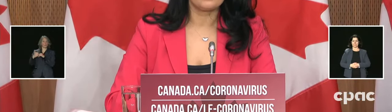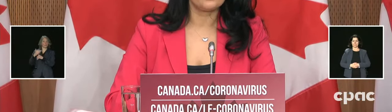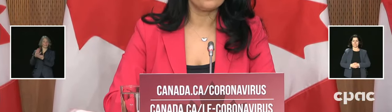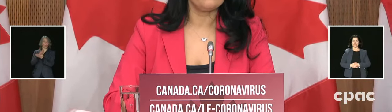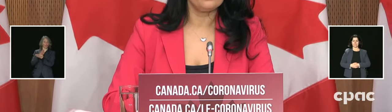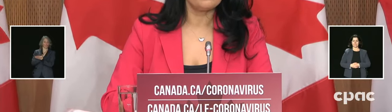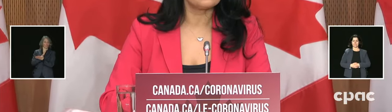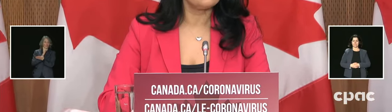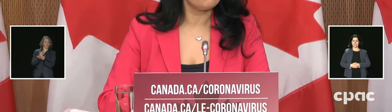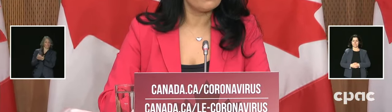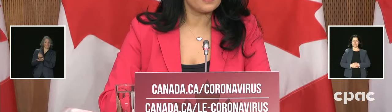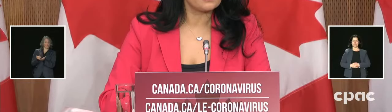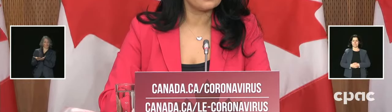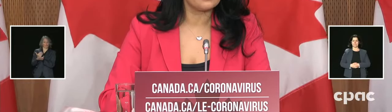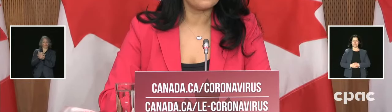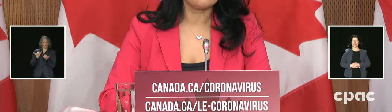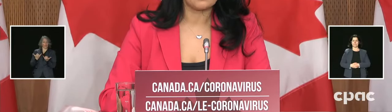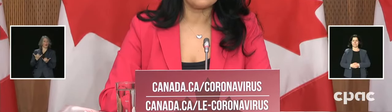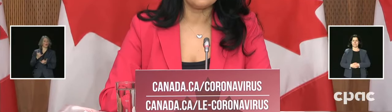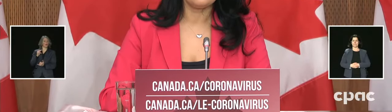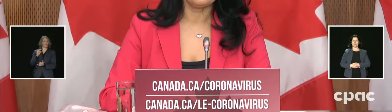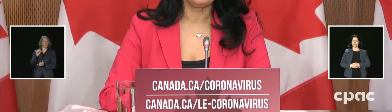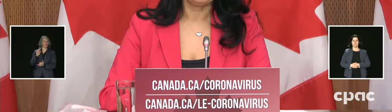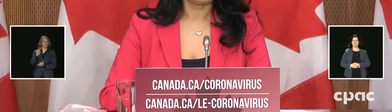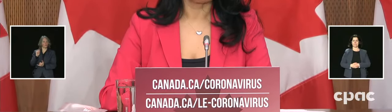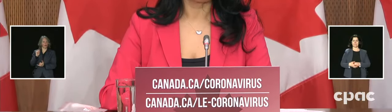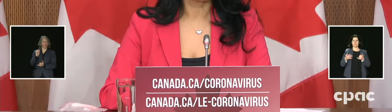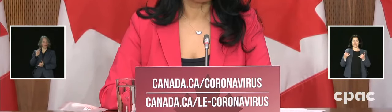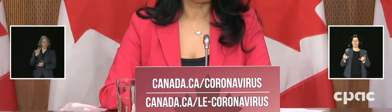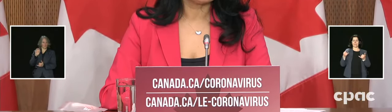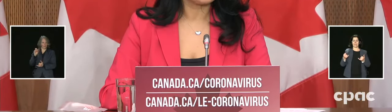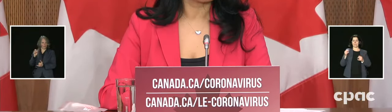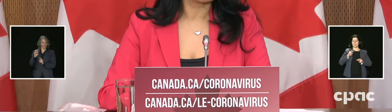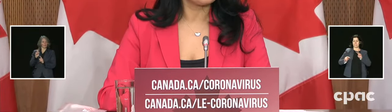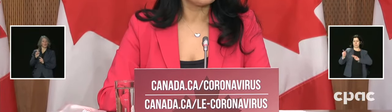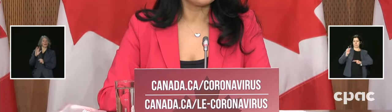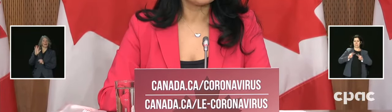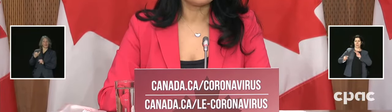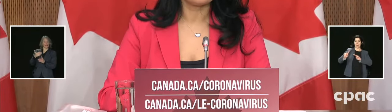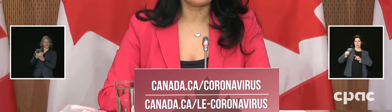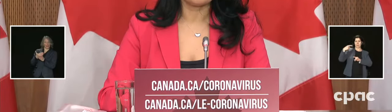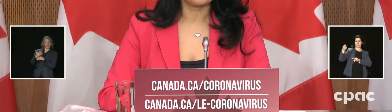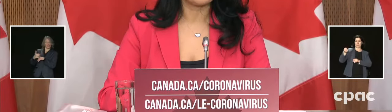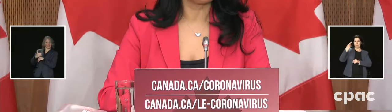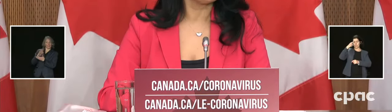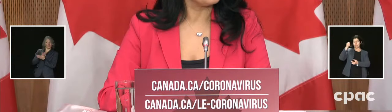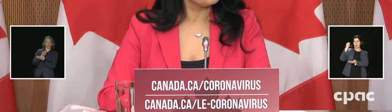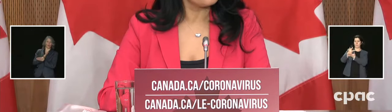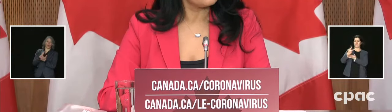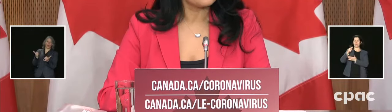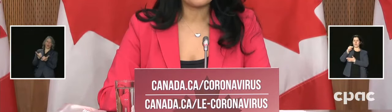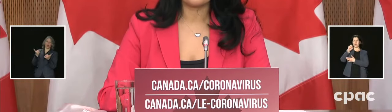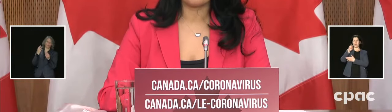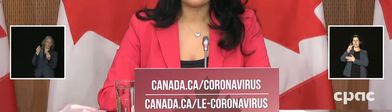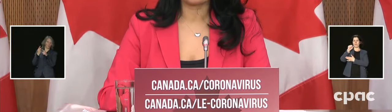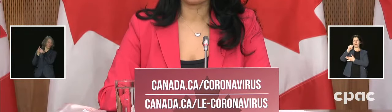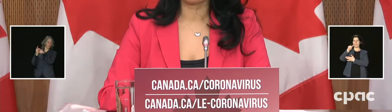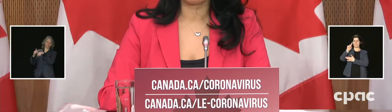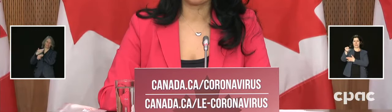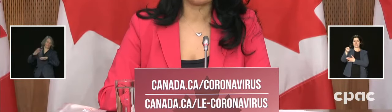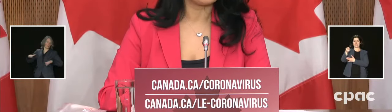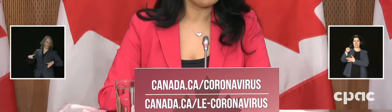have under review is the Novavax vaccine. In terms of that file, there's still a fair amount of information that we're still expecting for